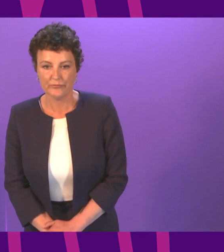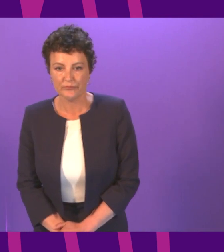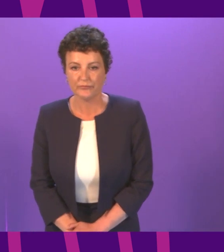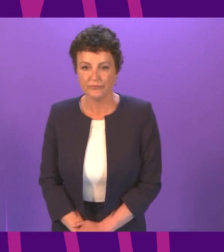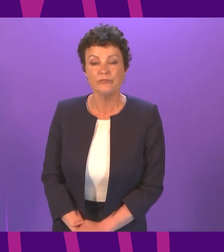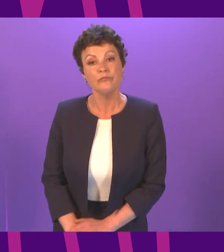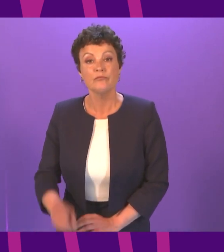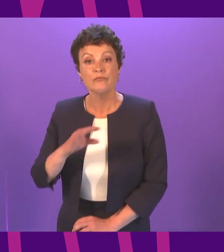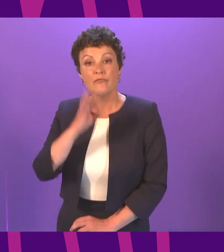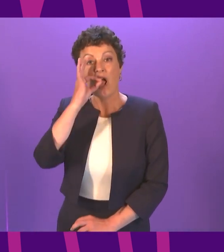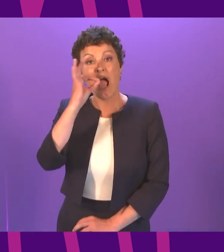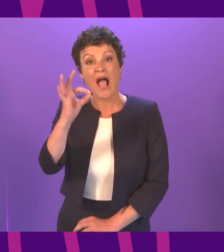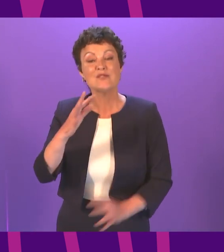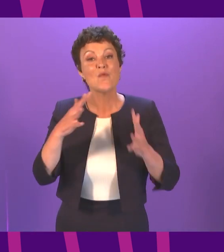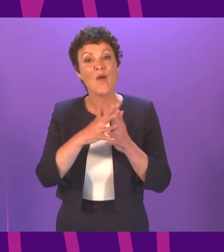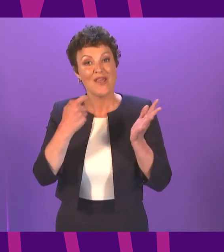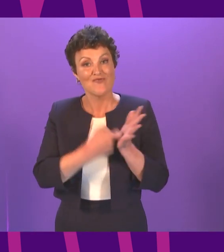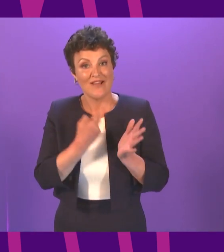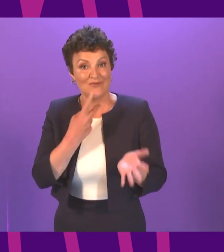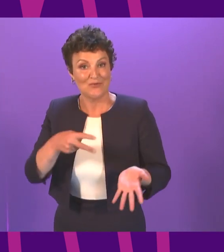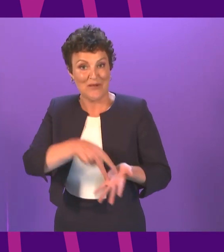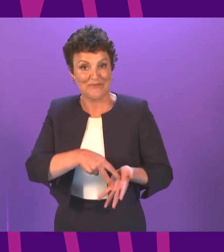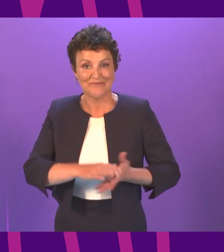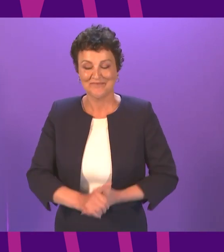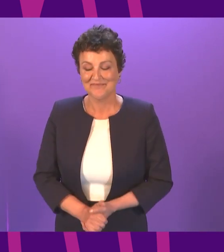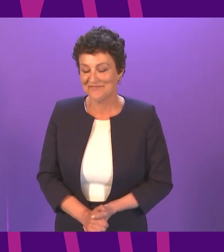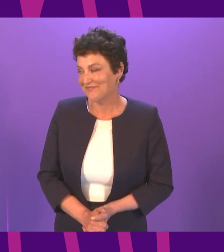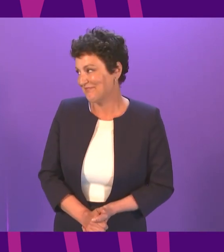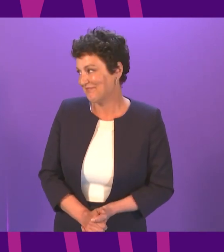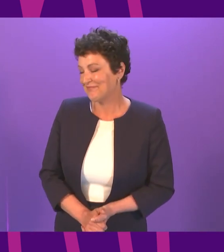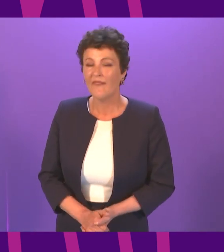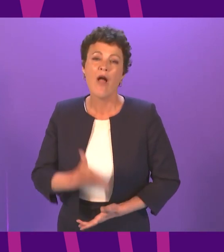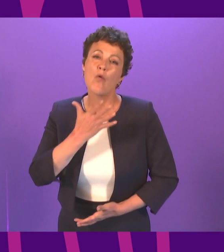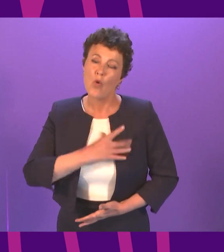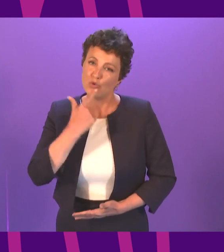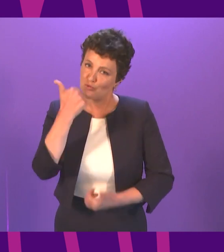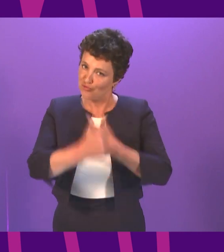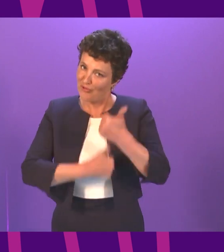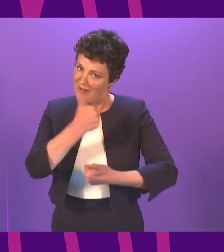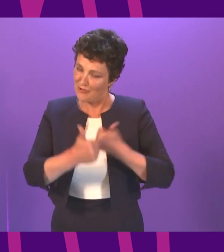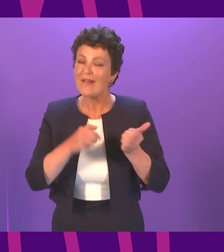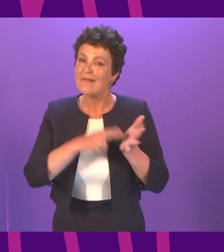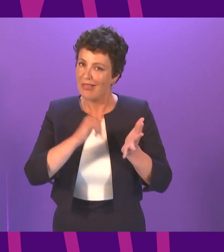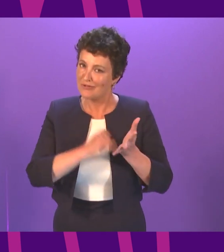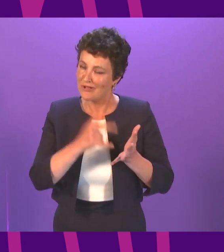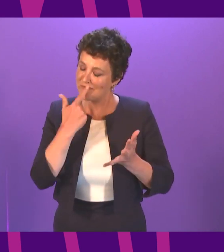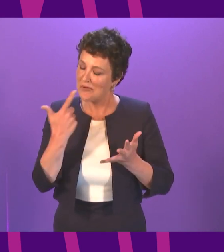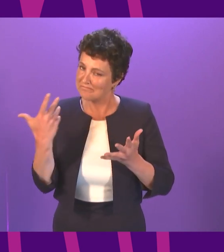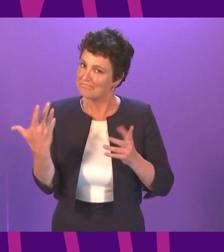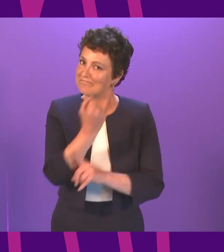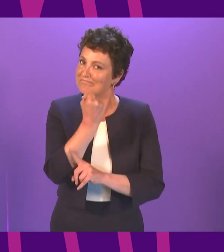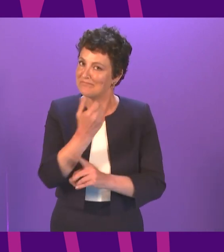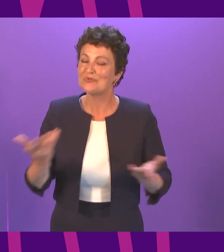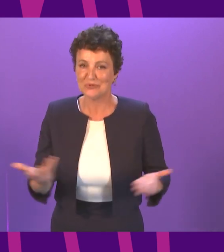I now call on Willie Rennie. I want to congratulate Nicola Sturgeon on her success today. I'm sure there